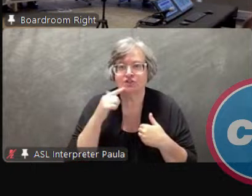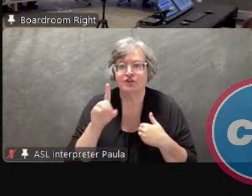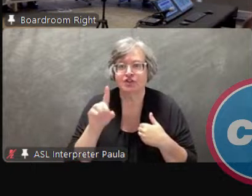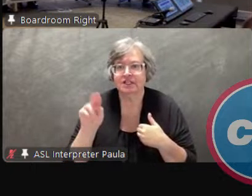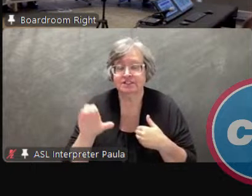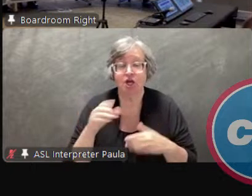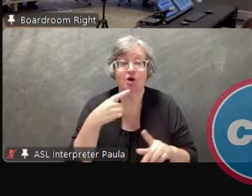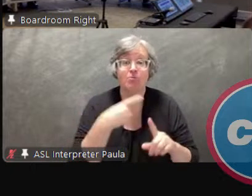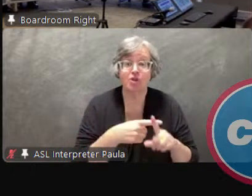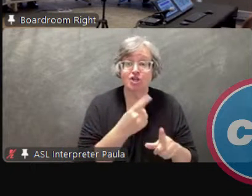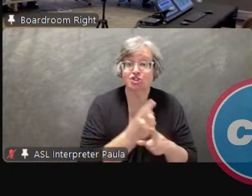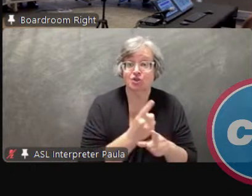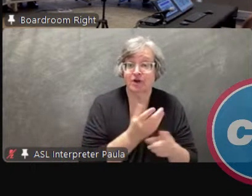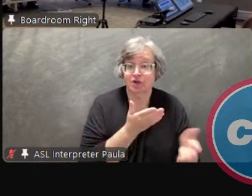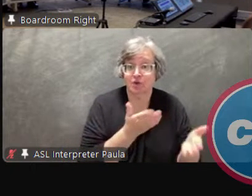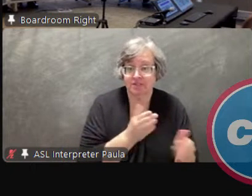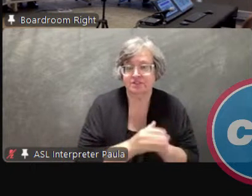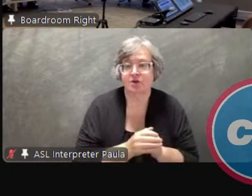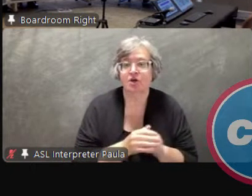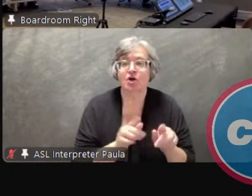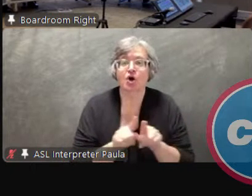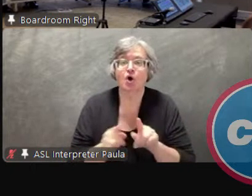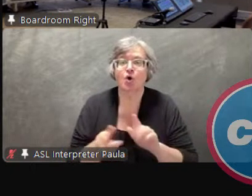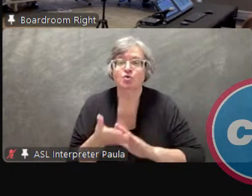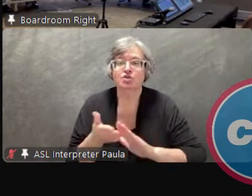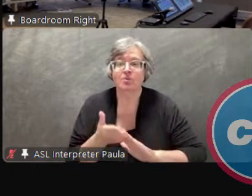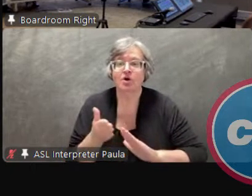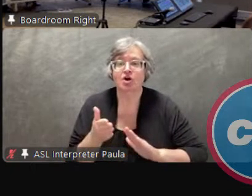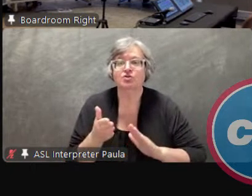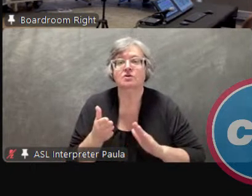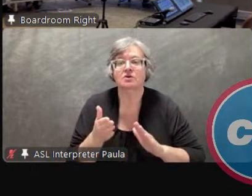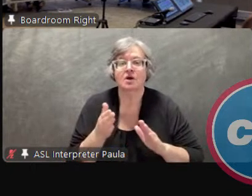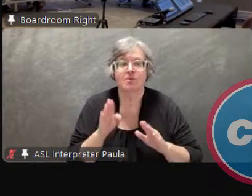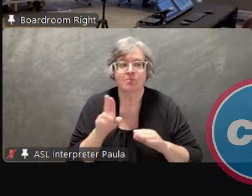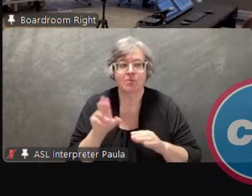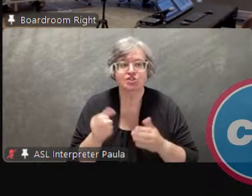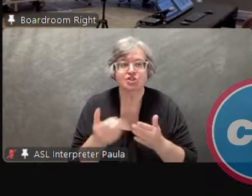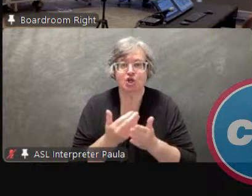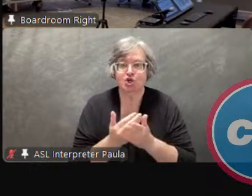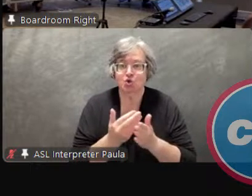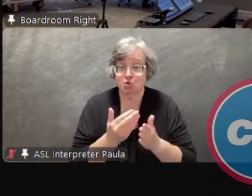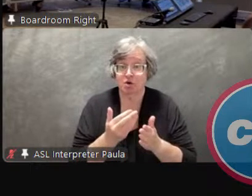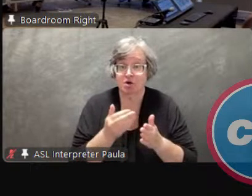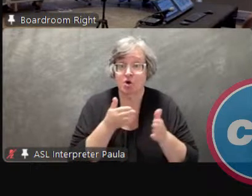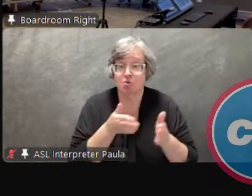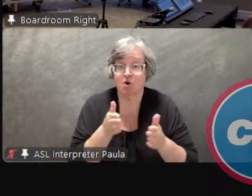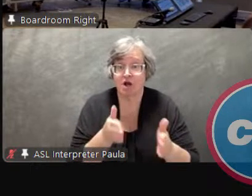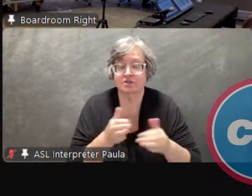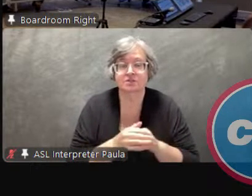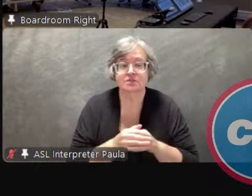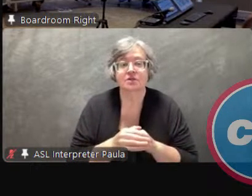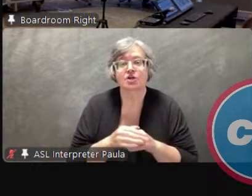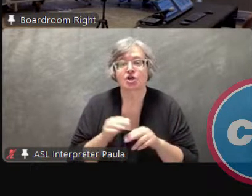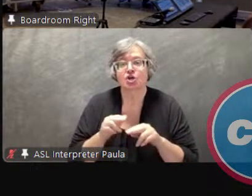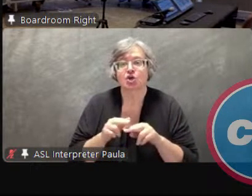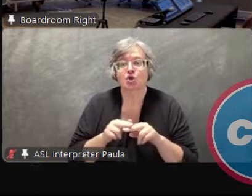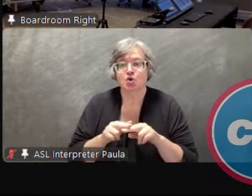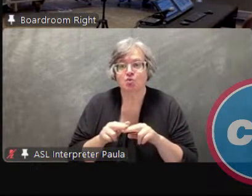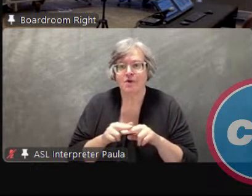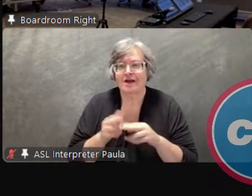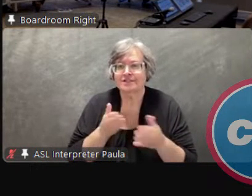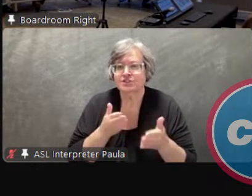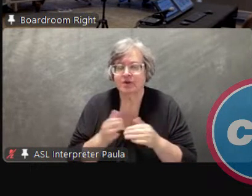service. Staff also operated buses on newly planned routes, delivered rail service to special events, maintained our fleet